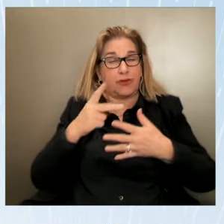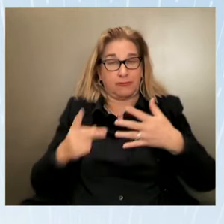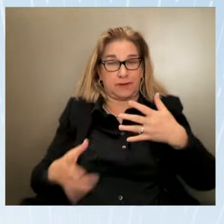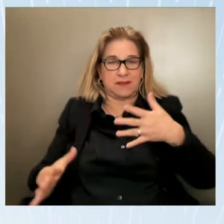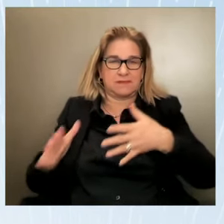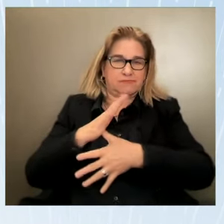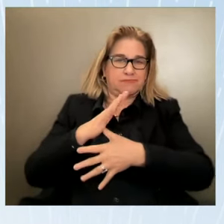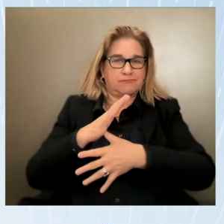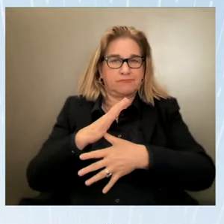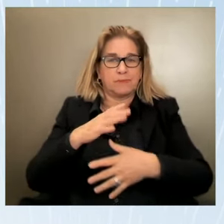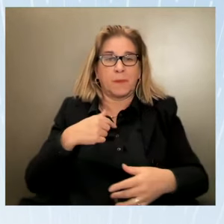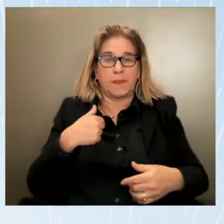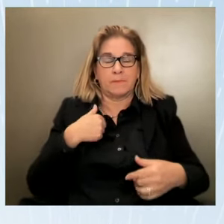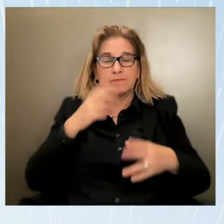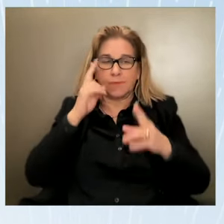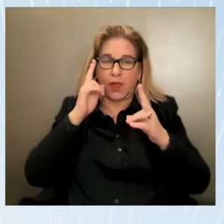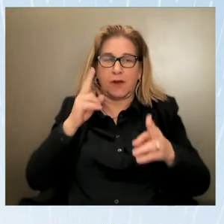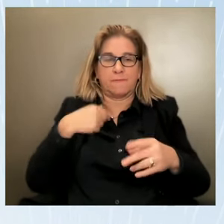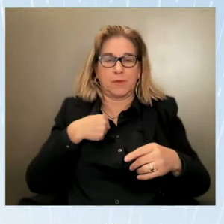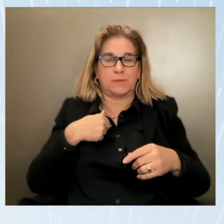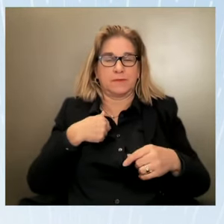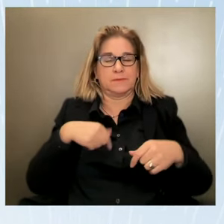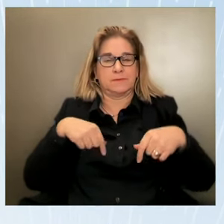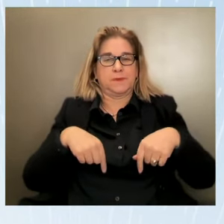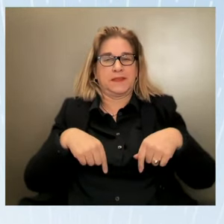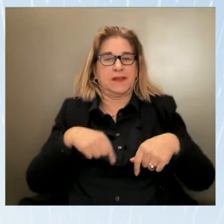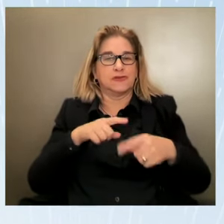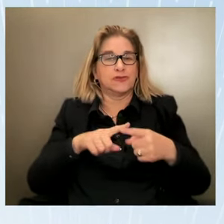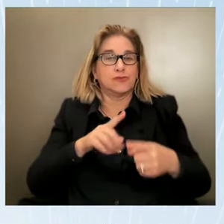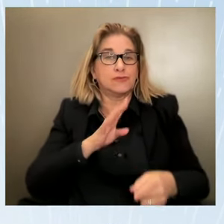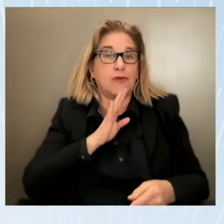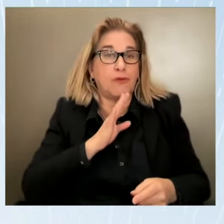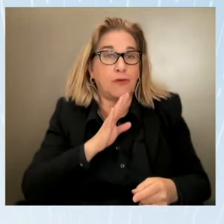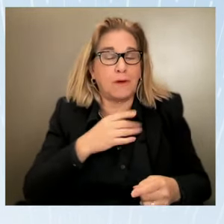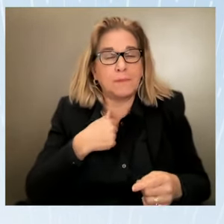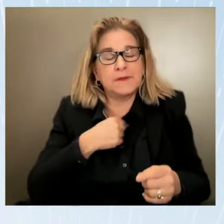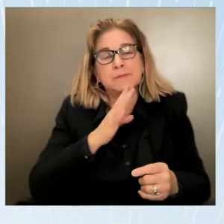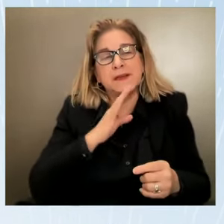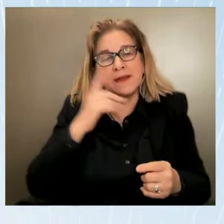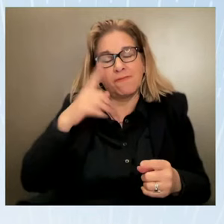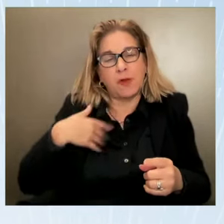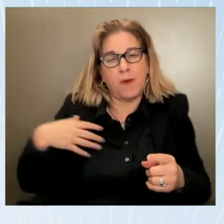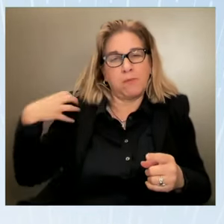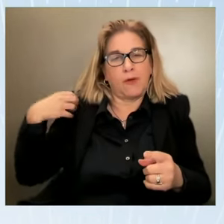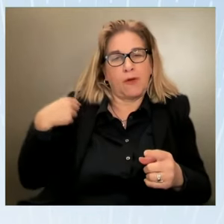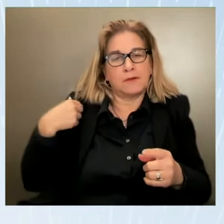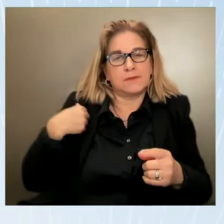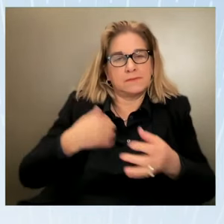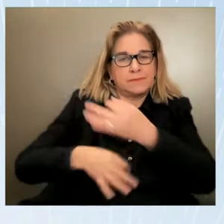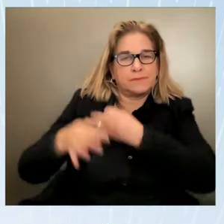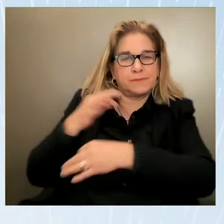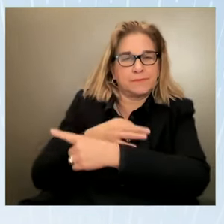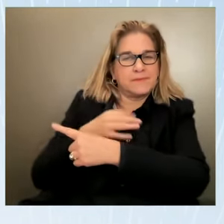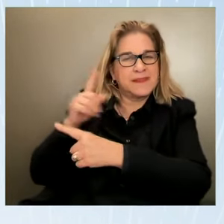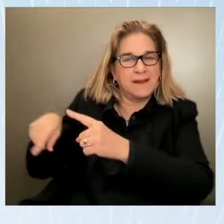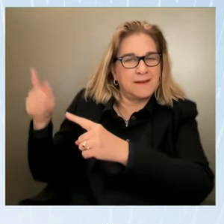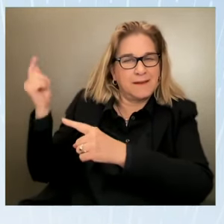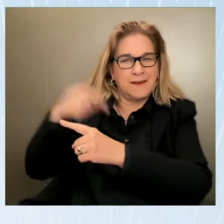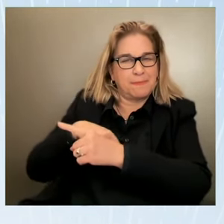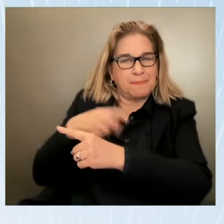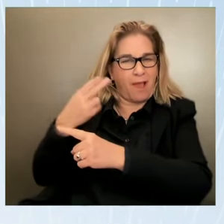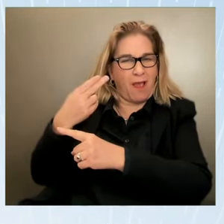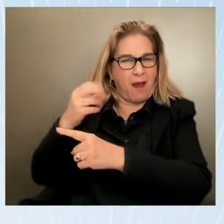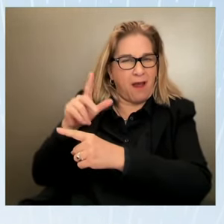Speaking for my boss, Secretary Holland, who's not here today because I'm working with the State